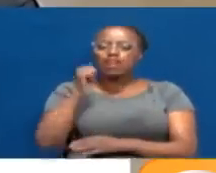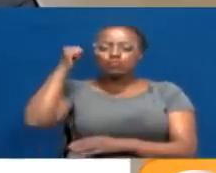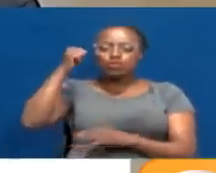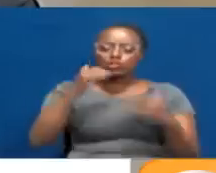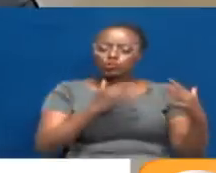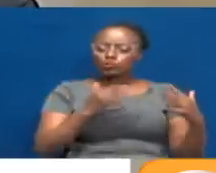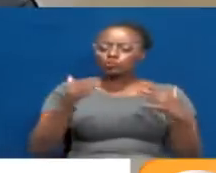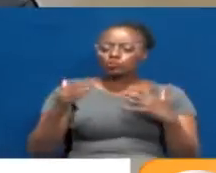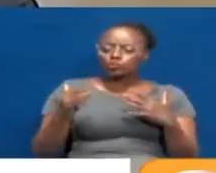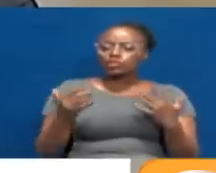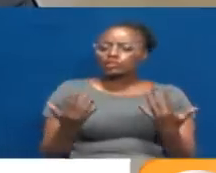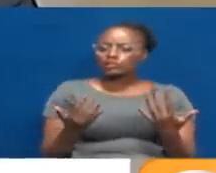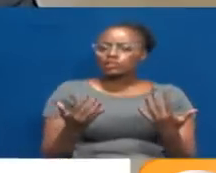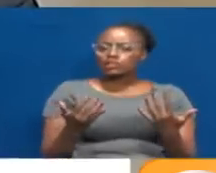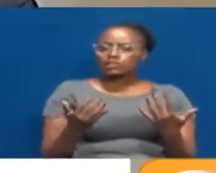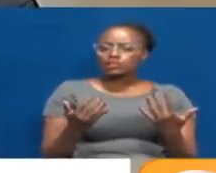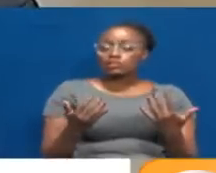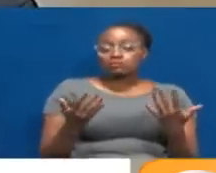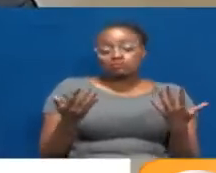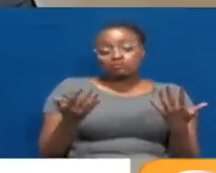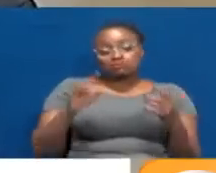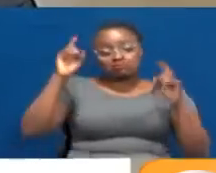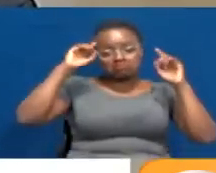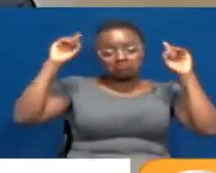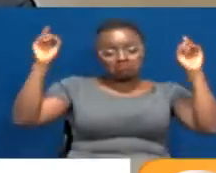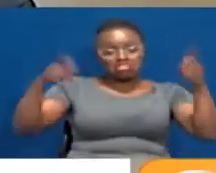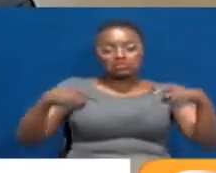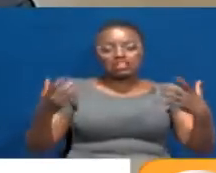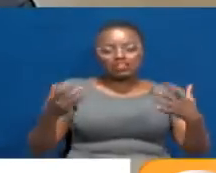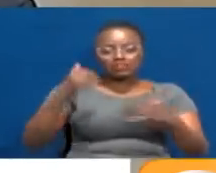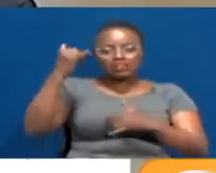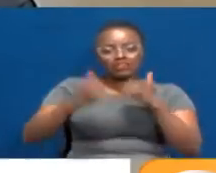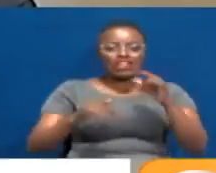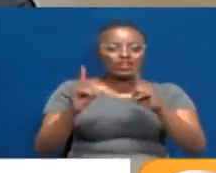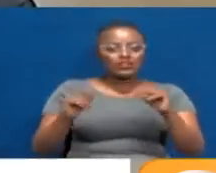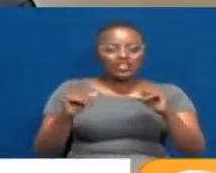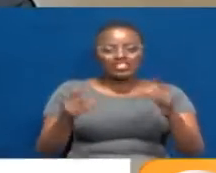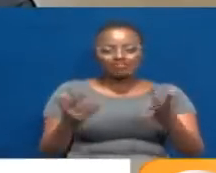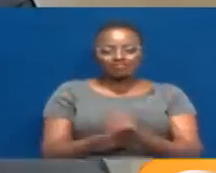hugs and embraces? Shauri yako. That's my punchline.